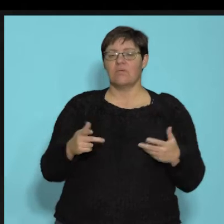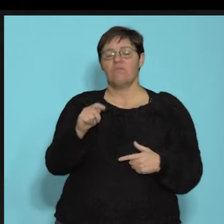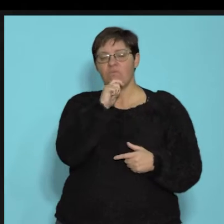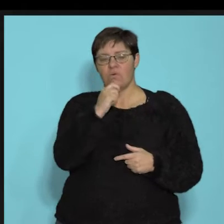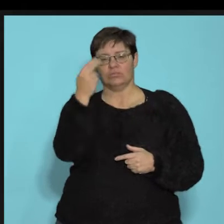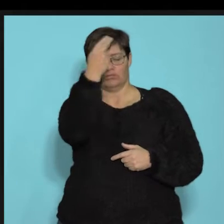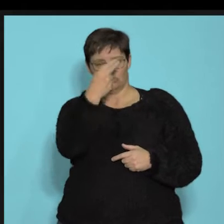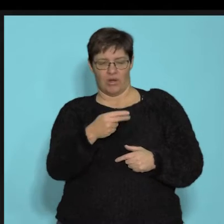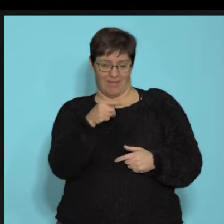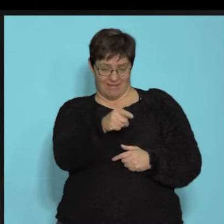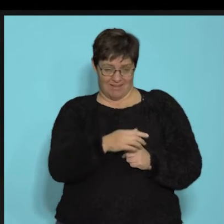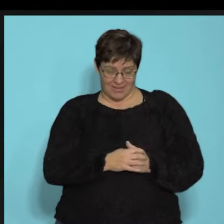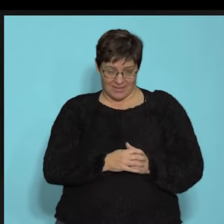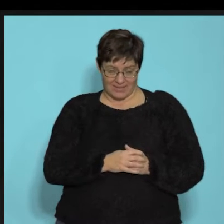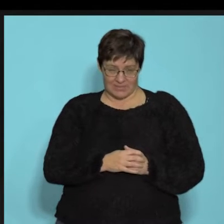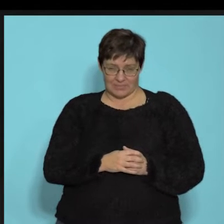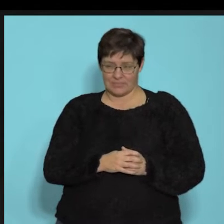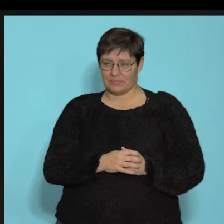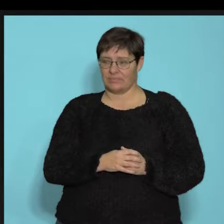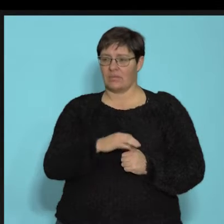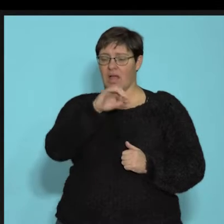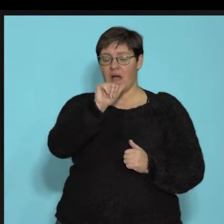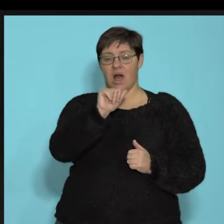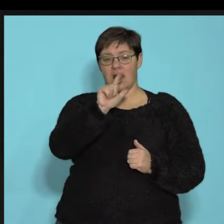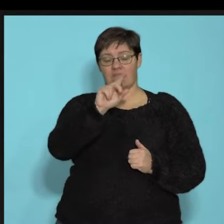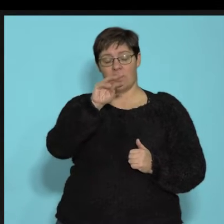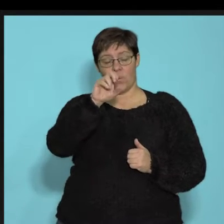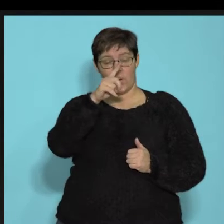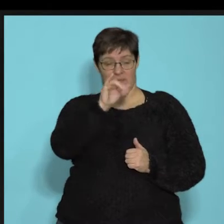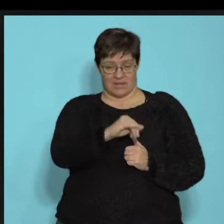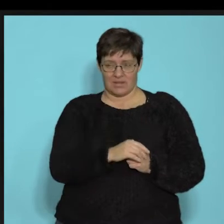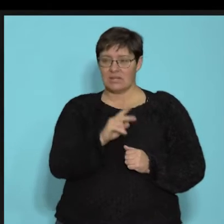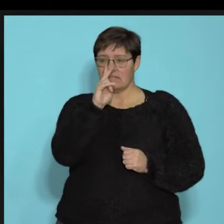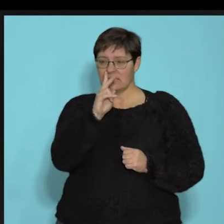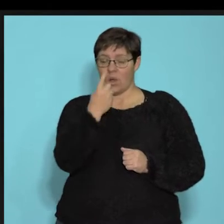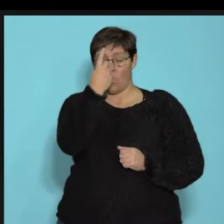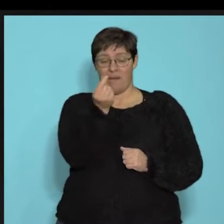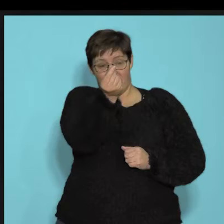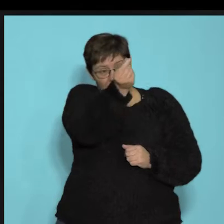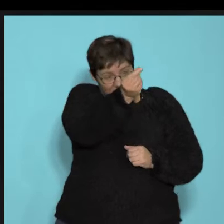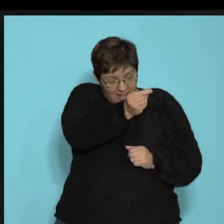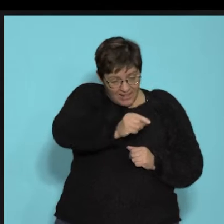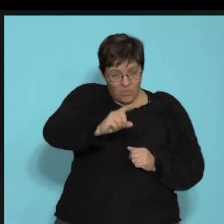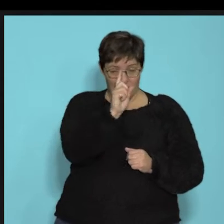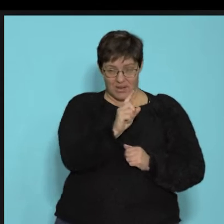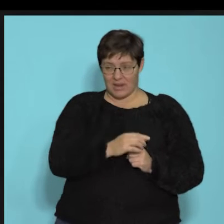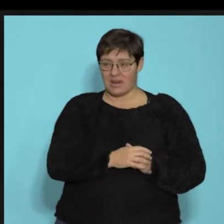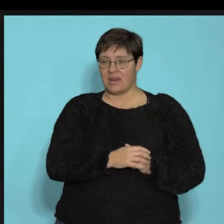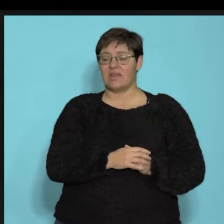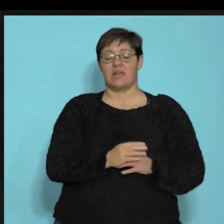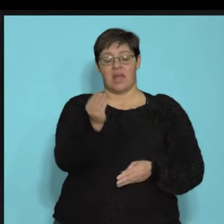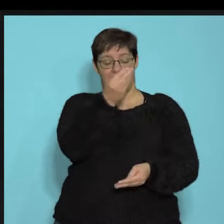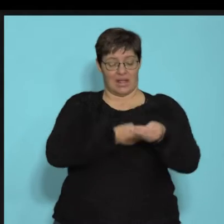usually draw when we draw the alveoli. Have a look over here. 1 layer thick,